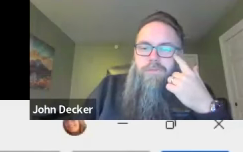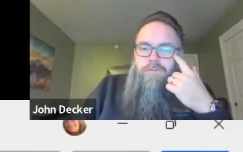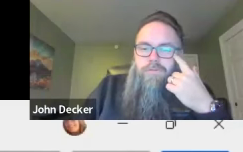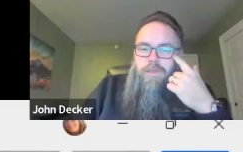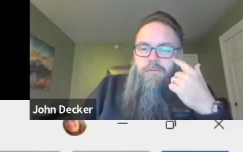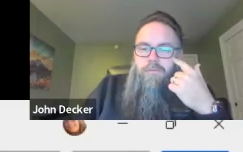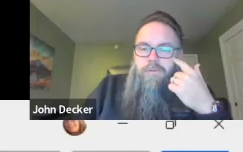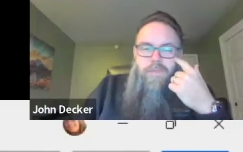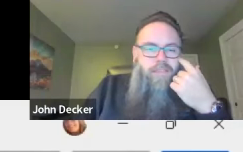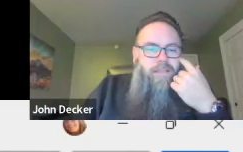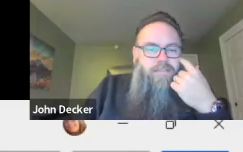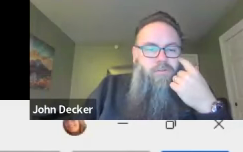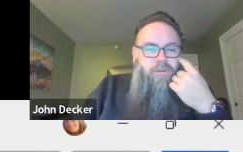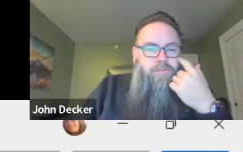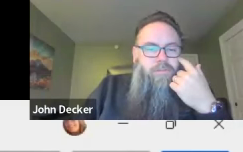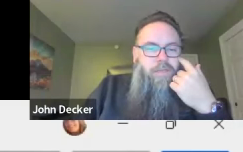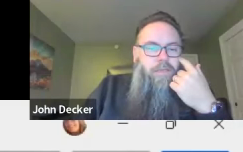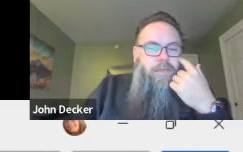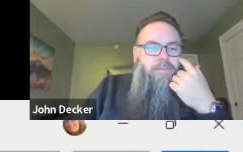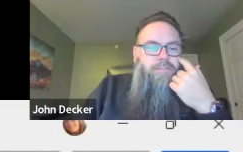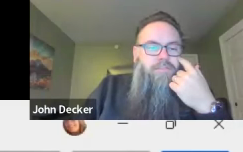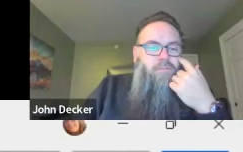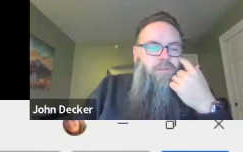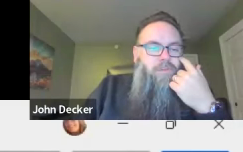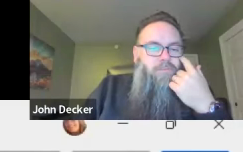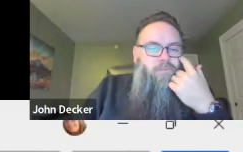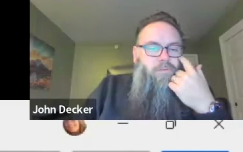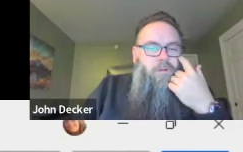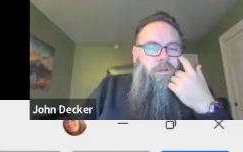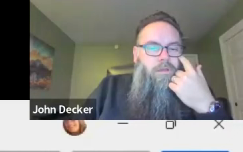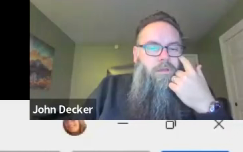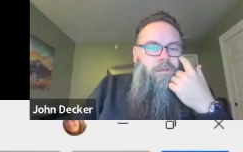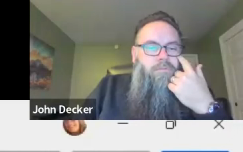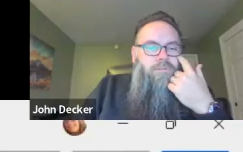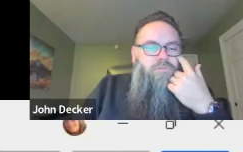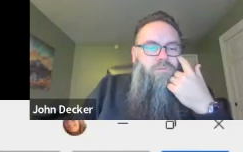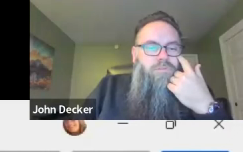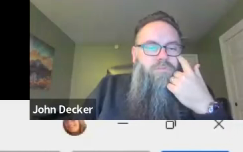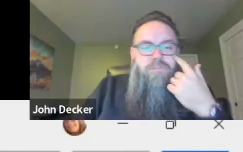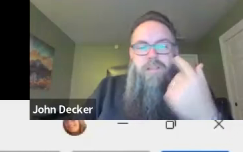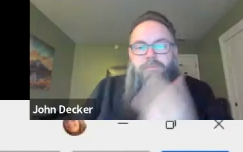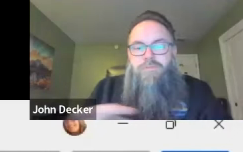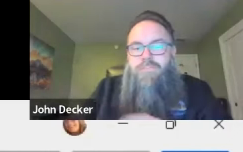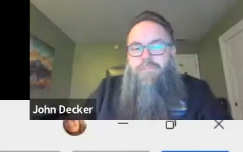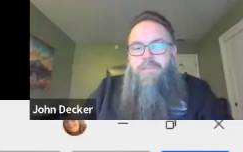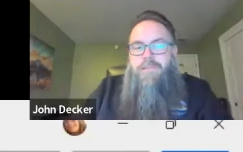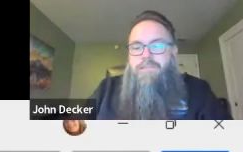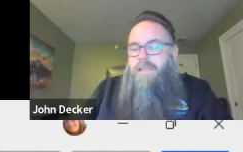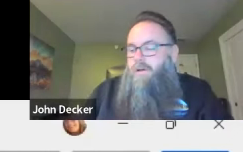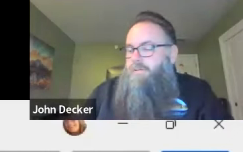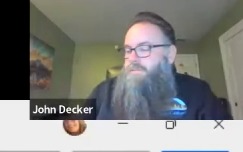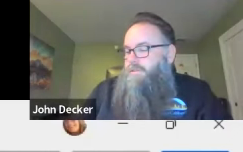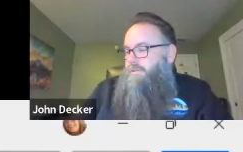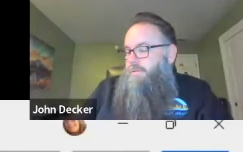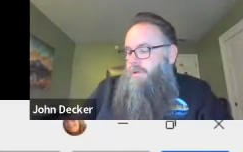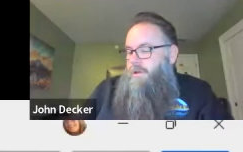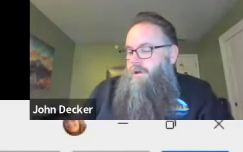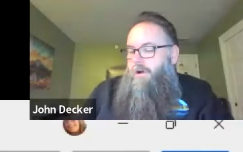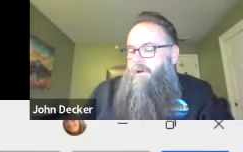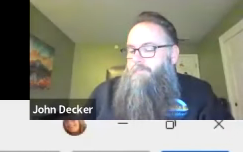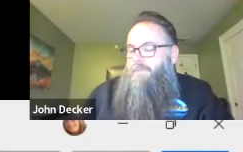Sutter Field there where the athletics are going to be playing. And this is going to be for individuals with developmental disabilities that